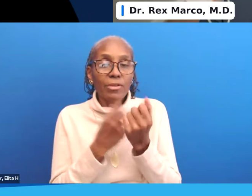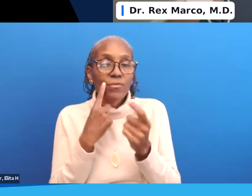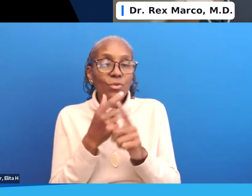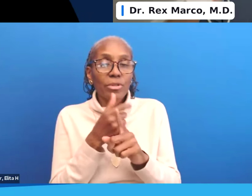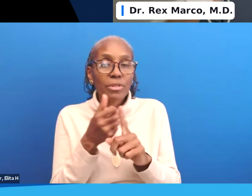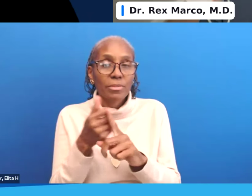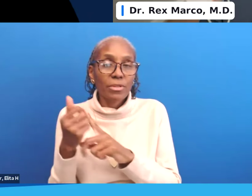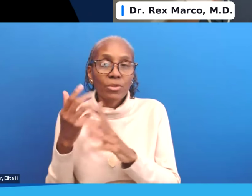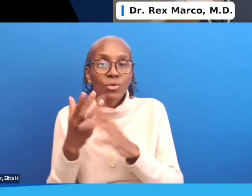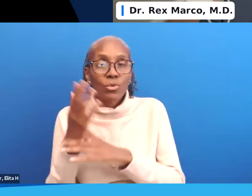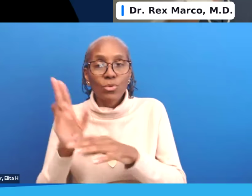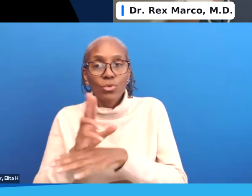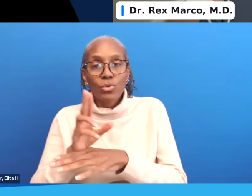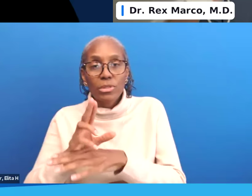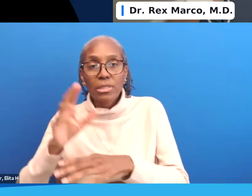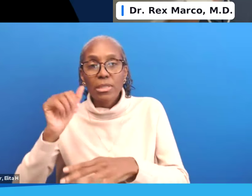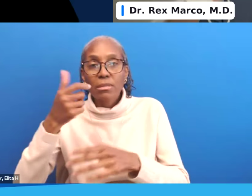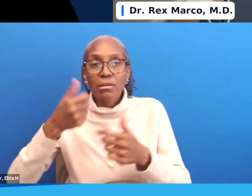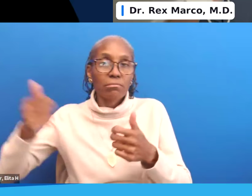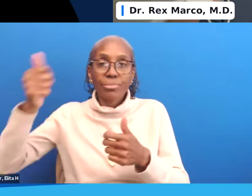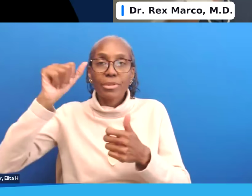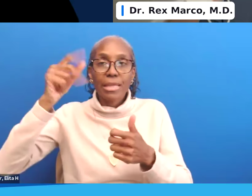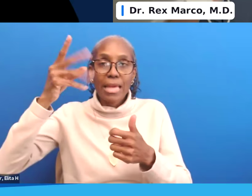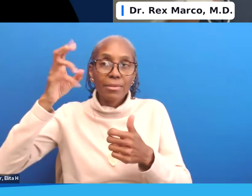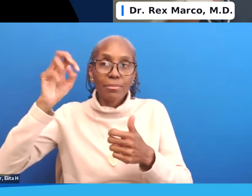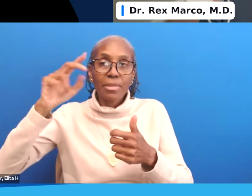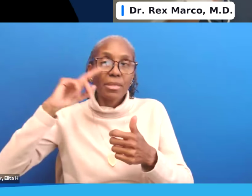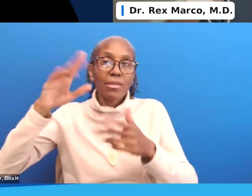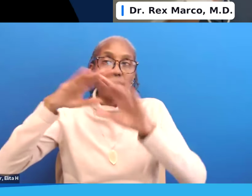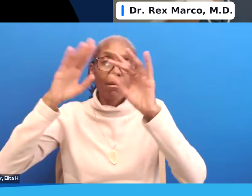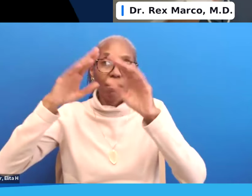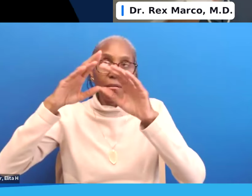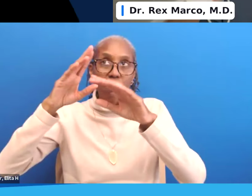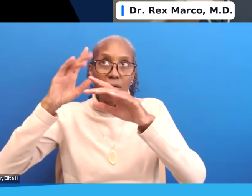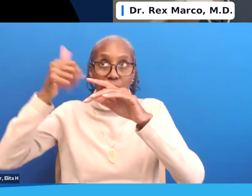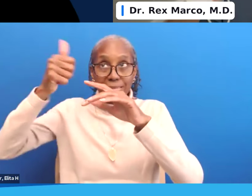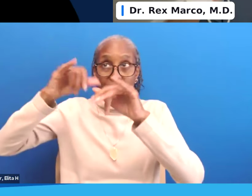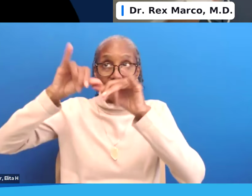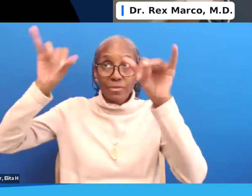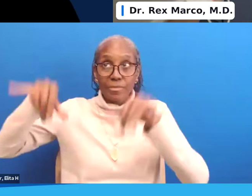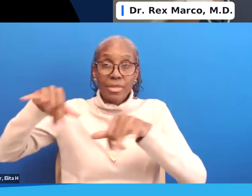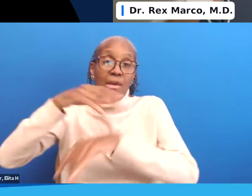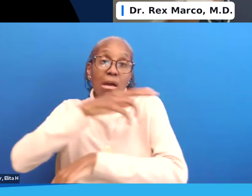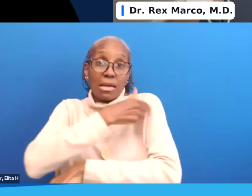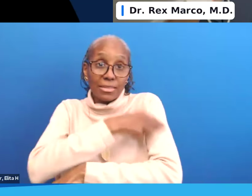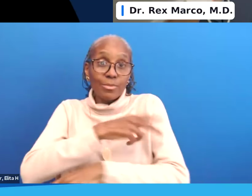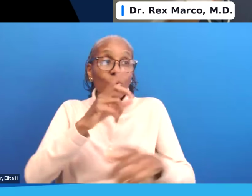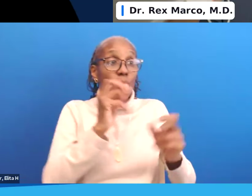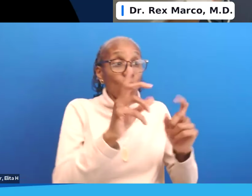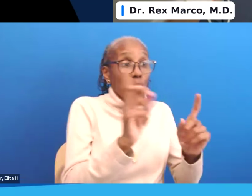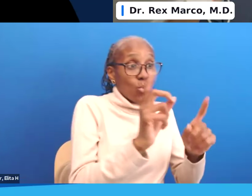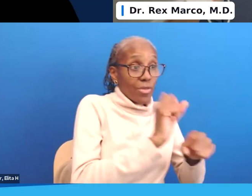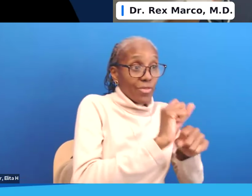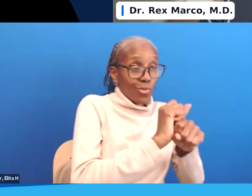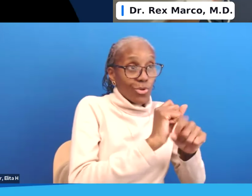through the administration of the hospital or the place they work. And then you